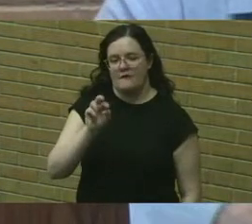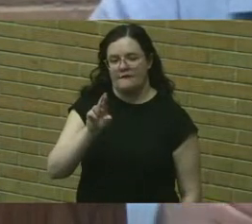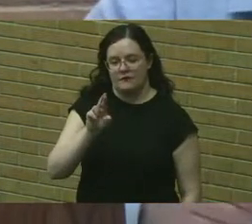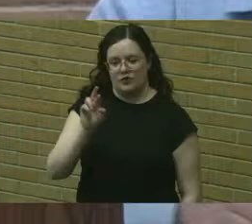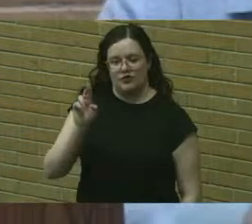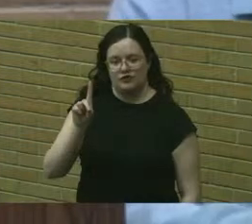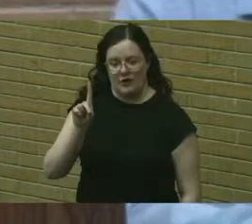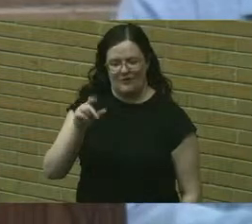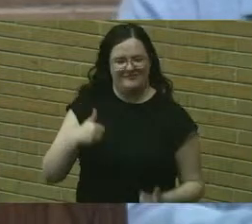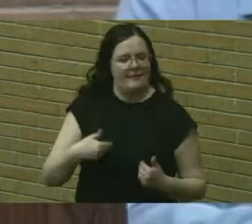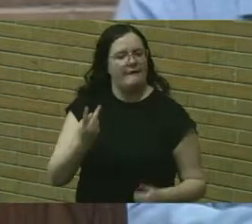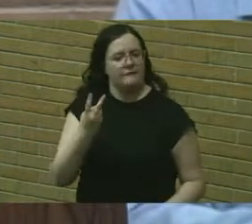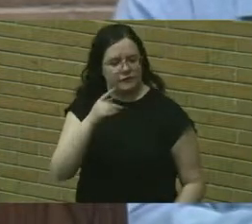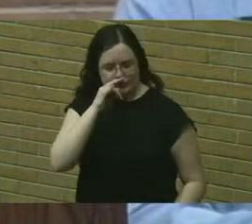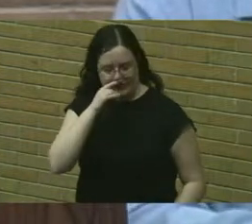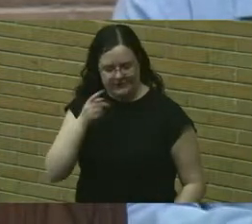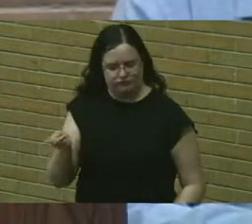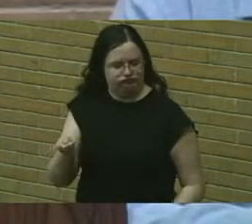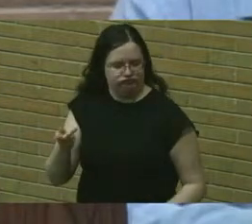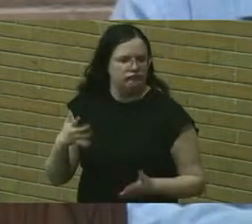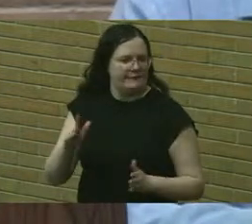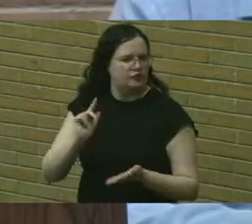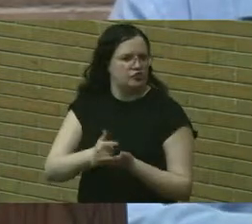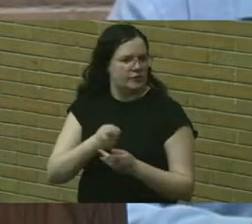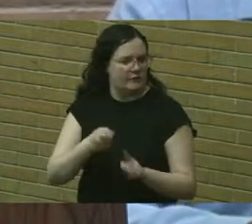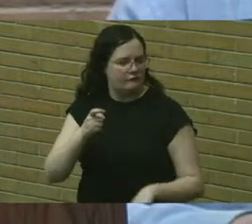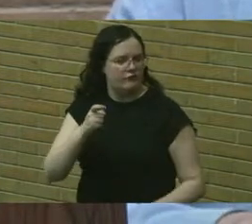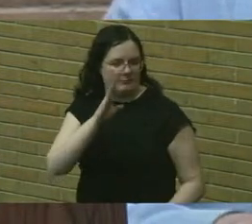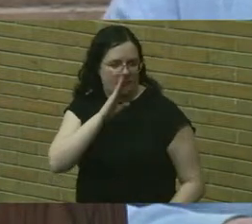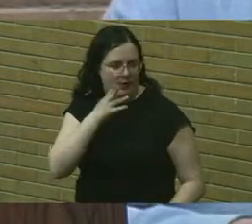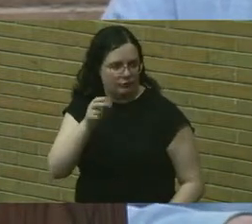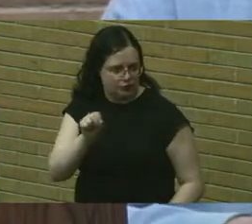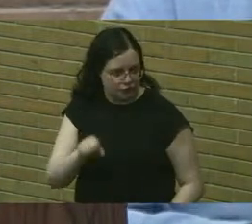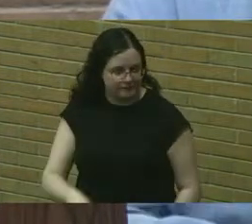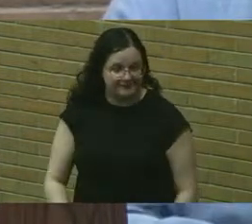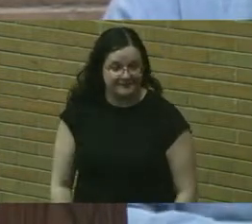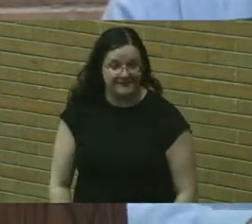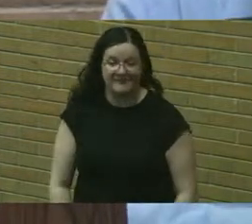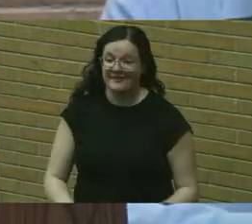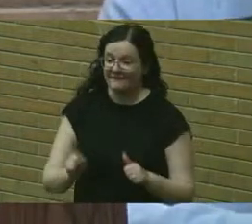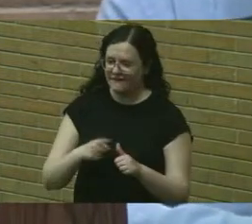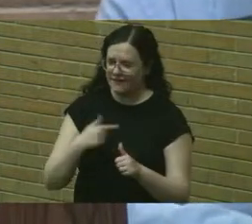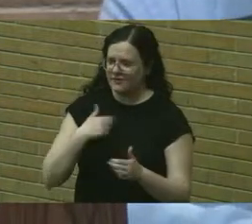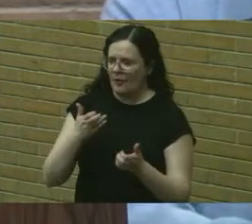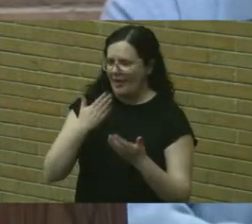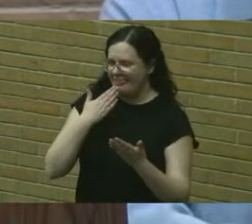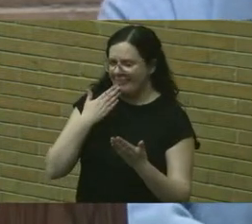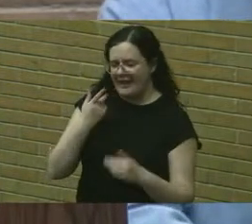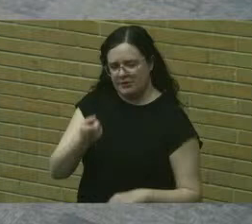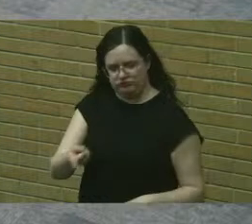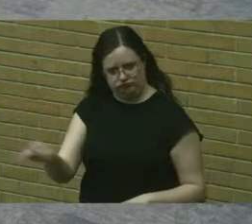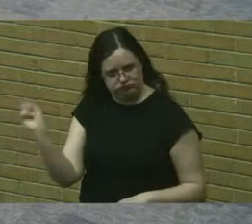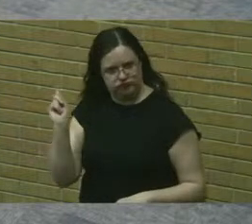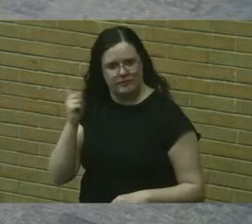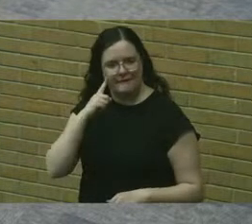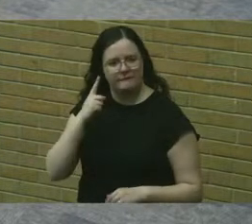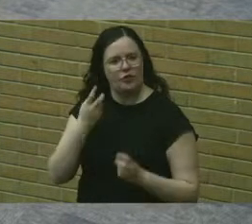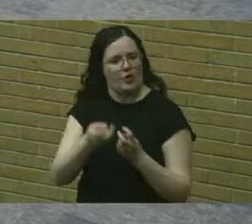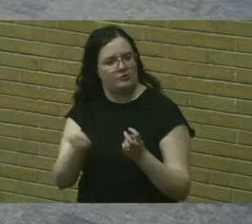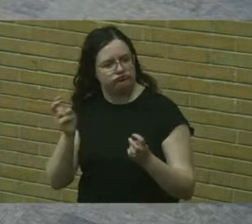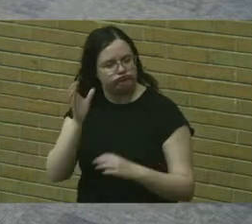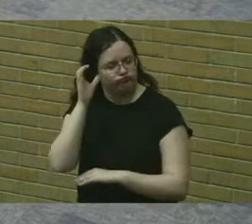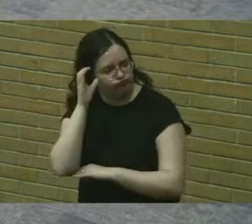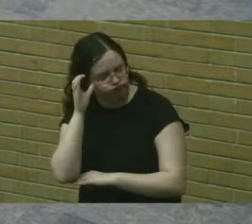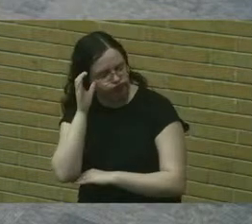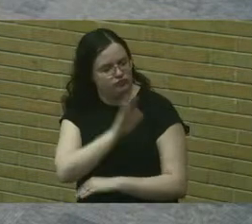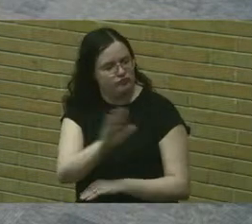from Brighton High School. And I first want to say thank you to all of you for sitting here and listening to all of these arguments